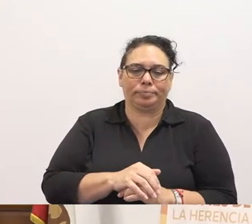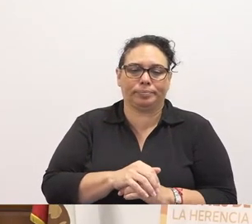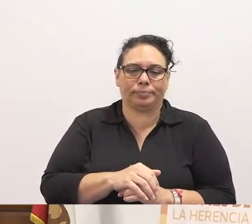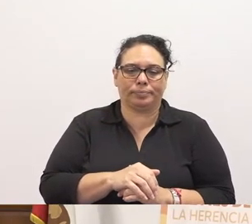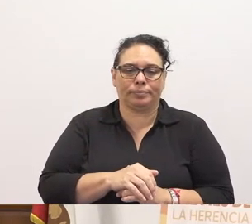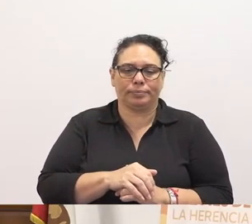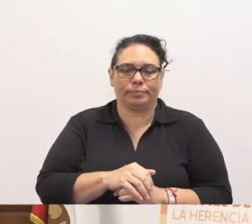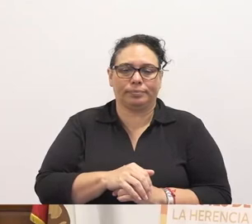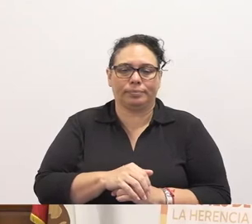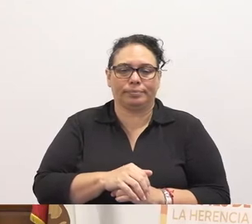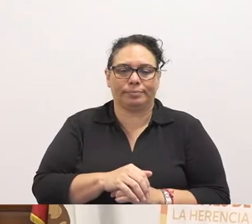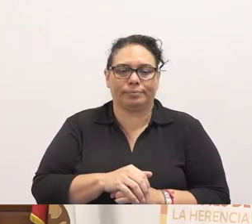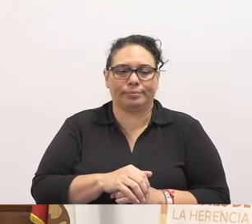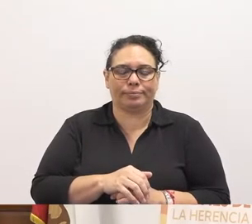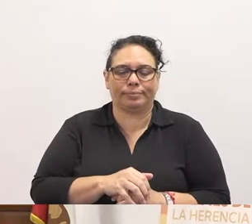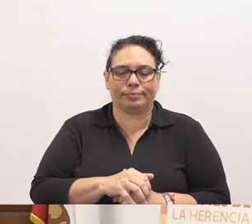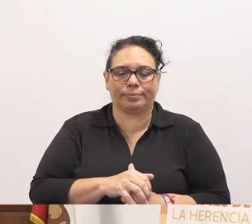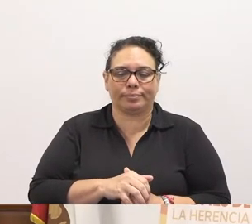Robin Chen.